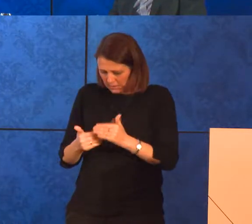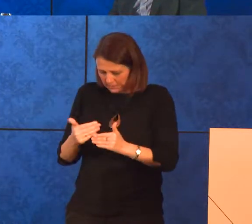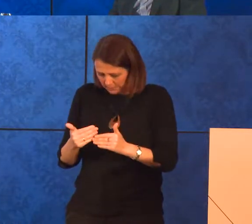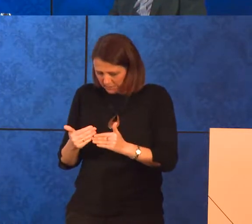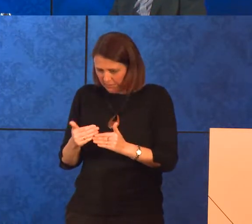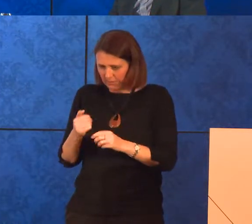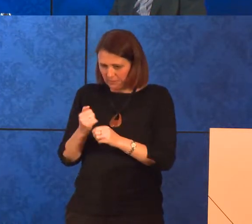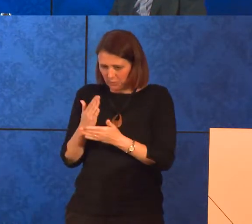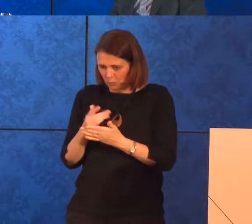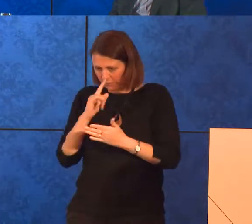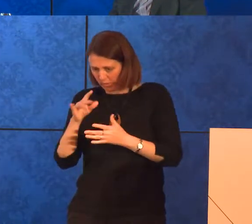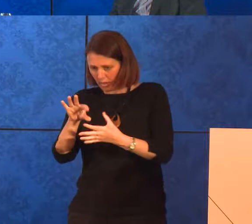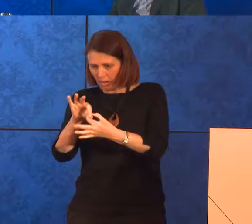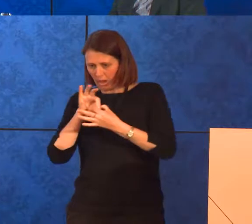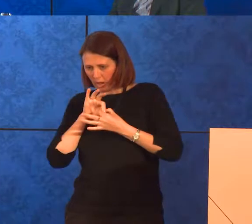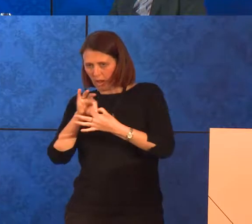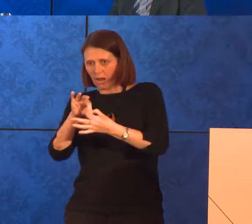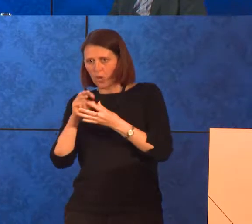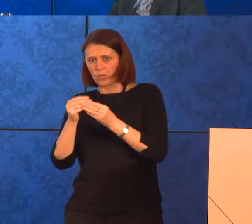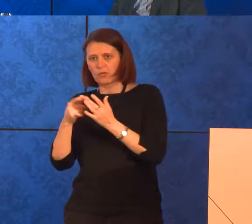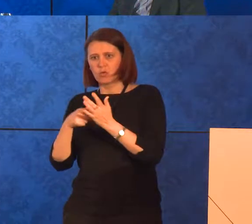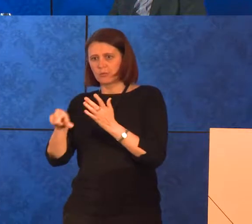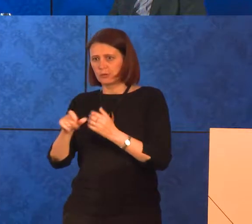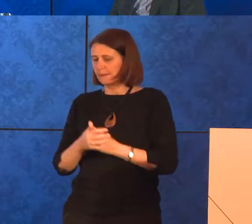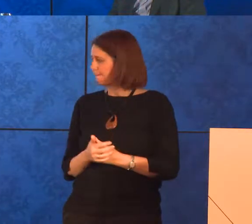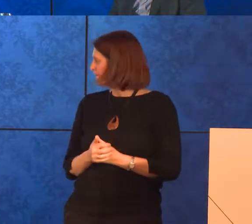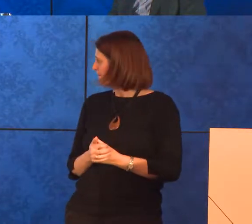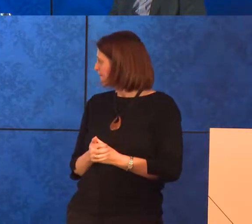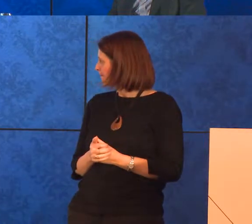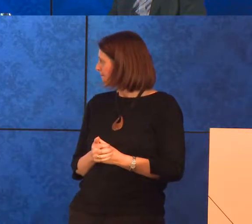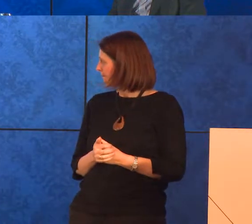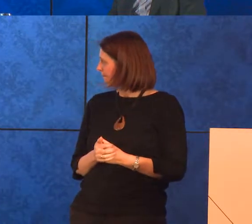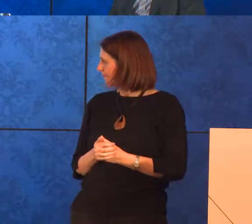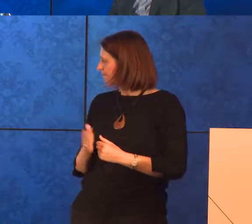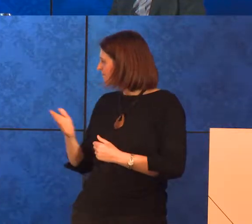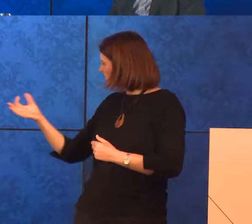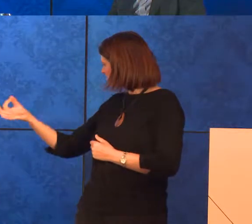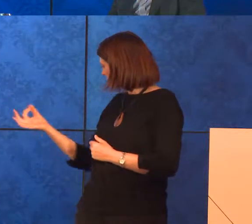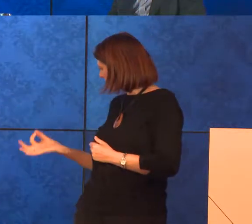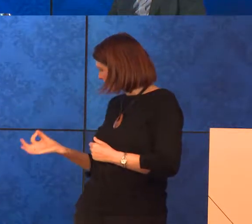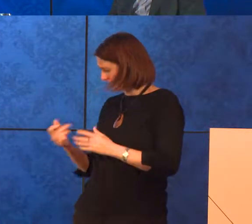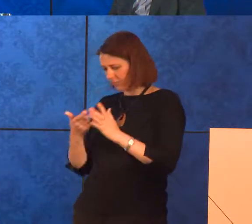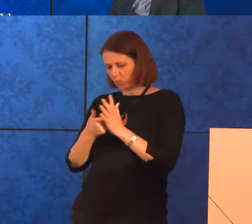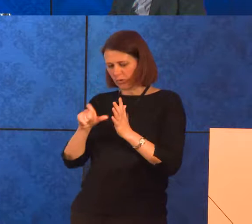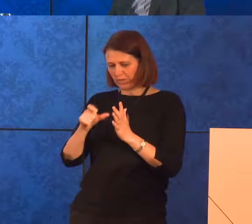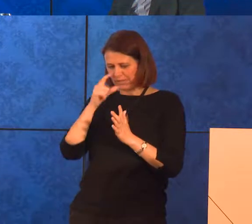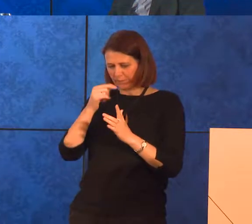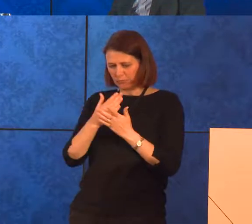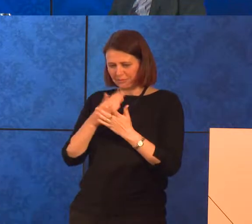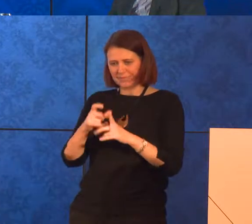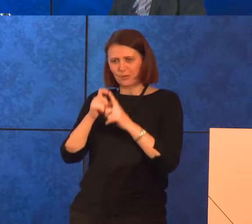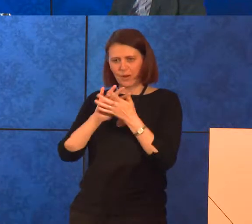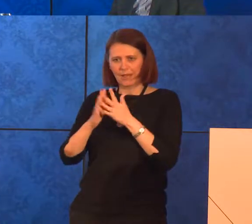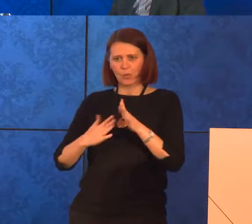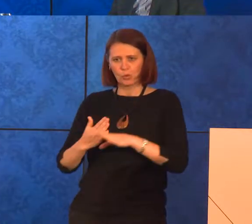people engaged with Royal Commissions. Gerard, Royal Commissions can be quite technical in the way that they work. That,